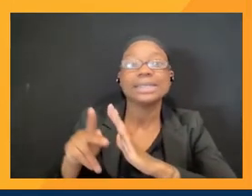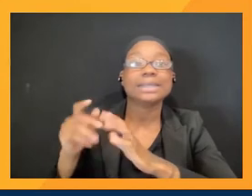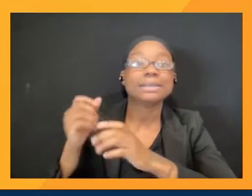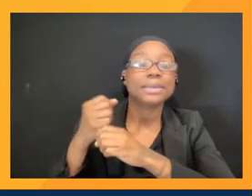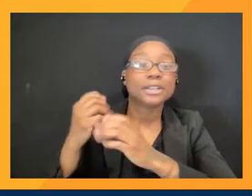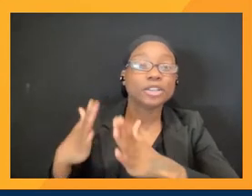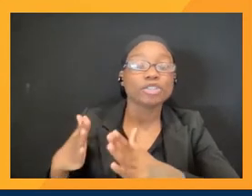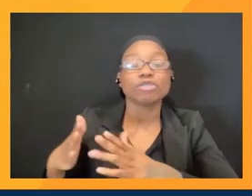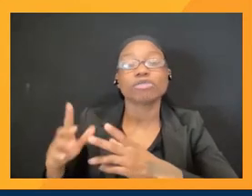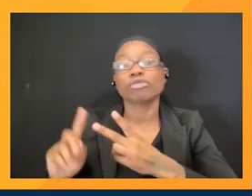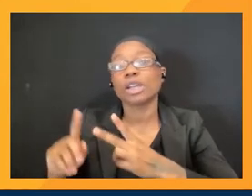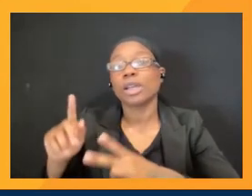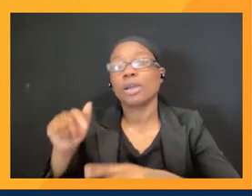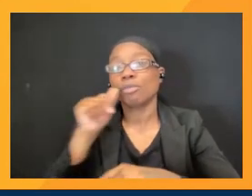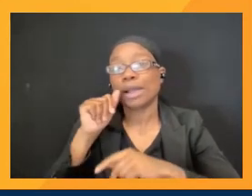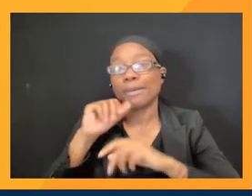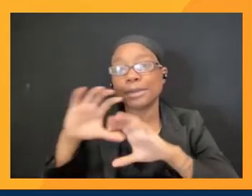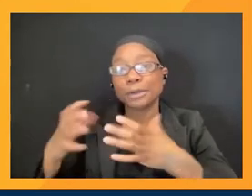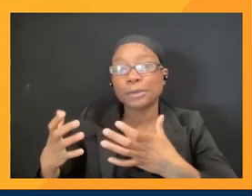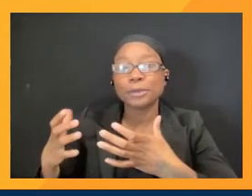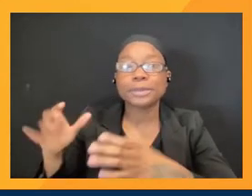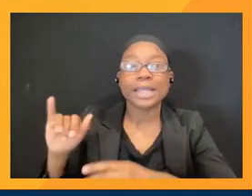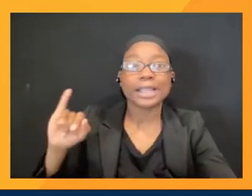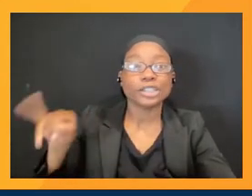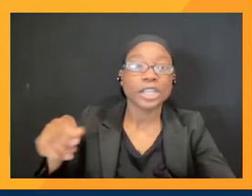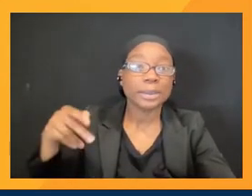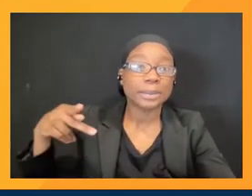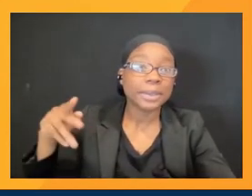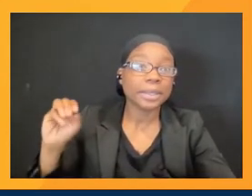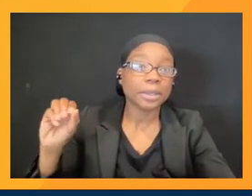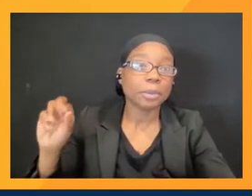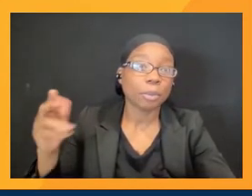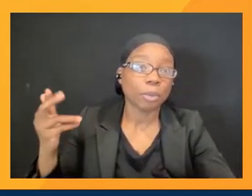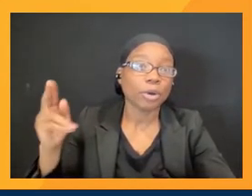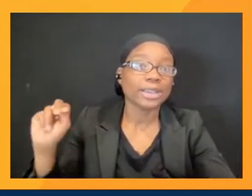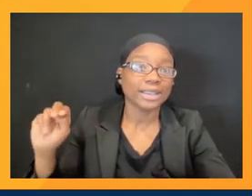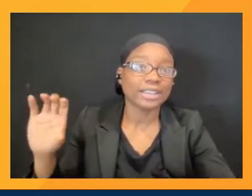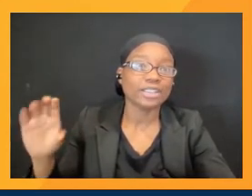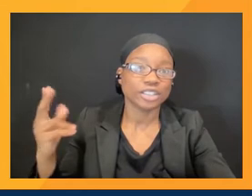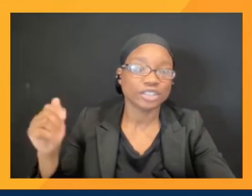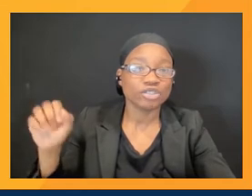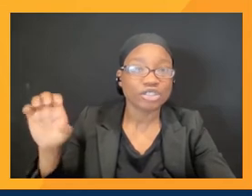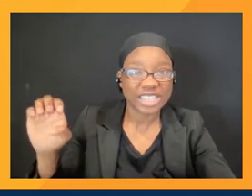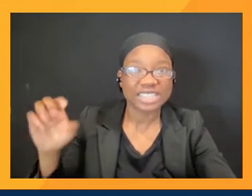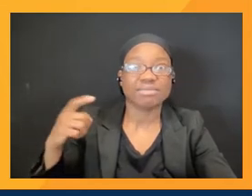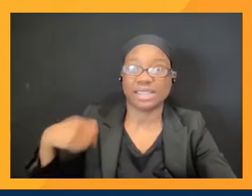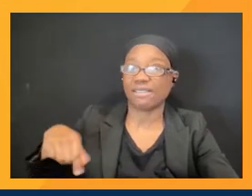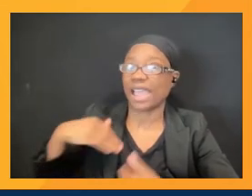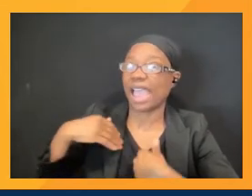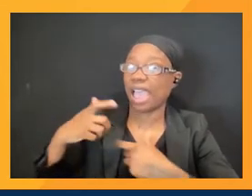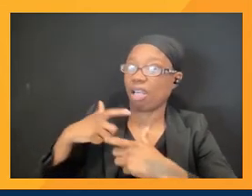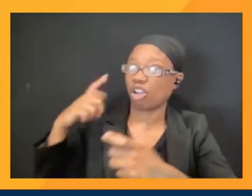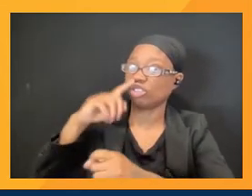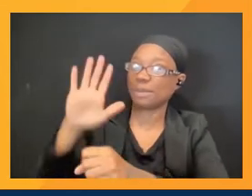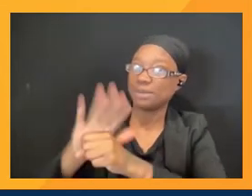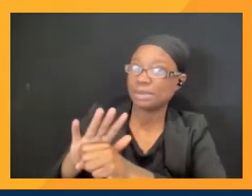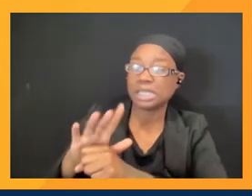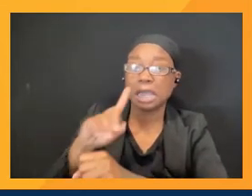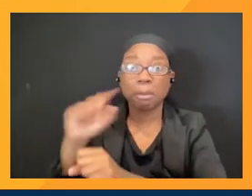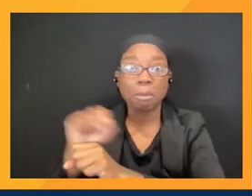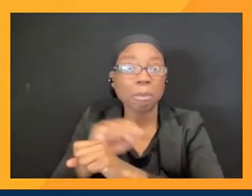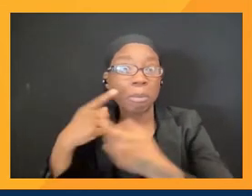good economic future. So we've got a great moment right now. We could get paid leave done. We could get a lot of these policies